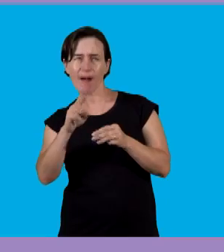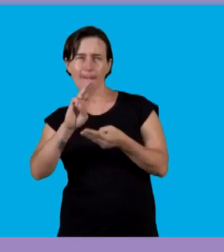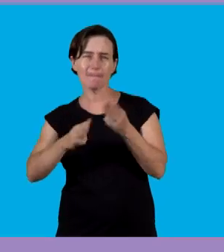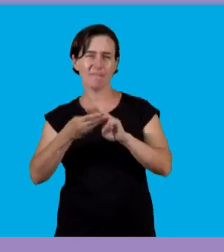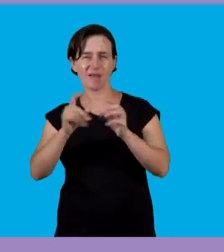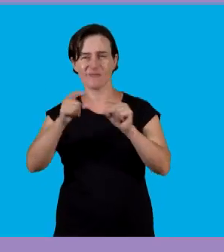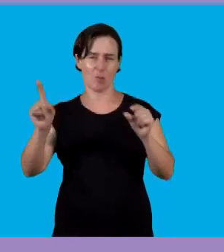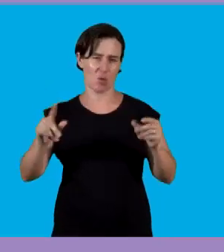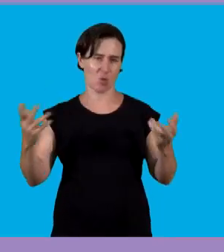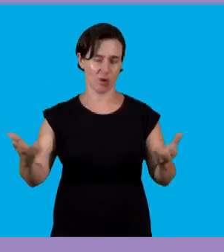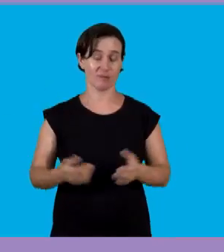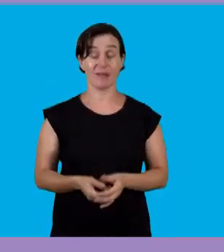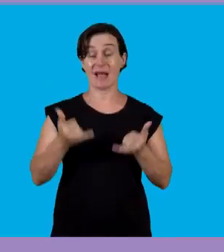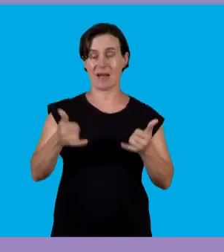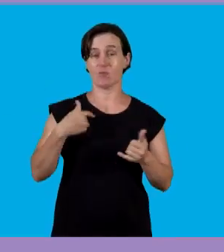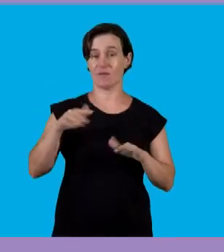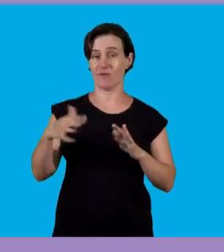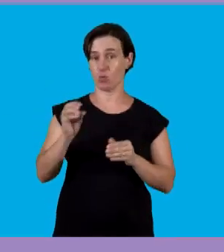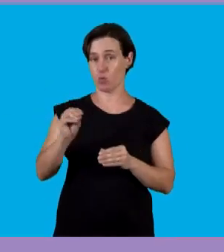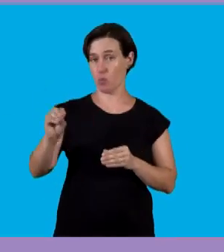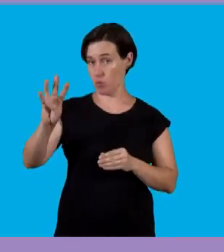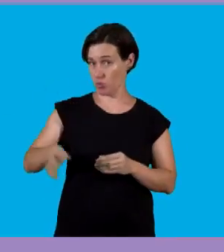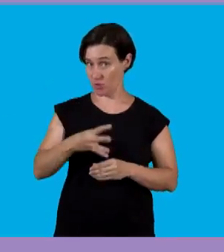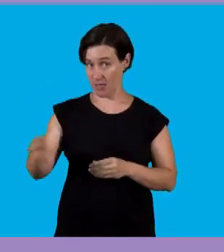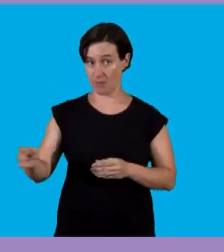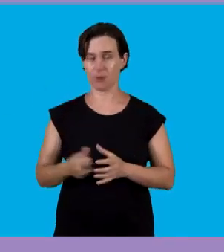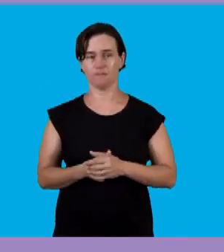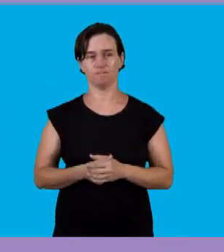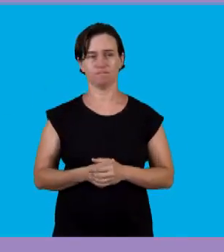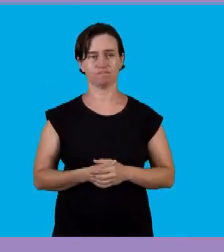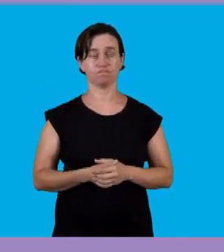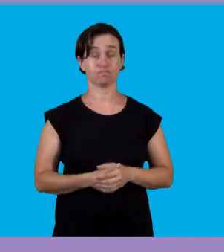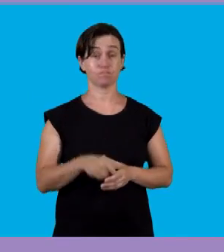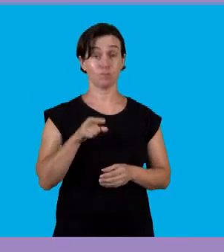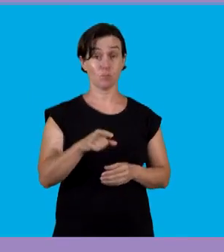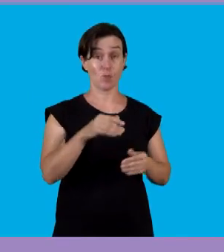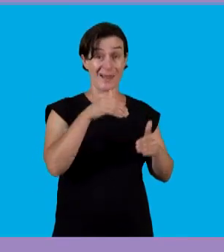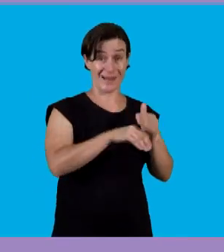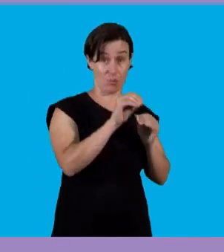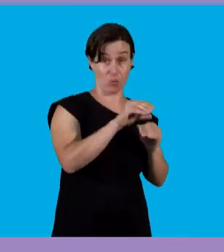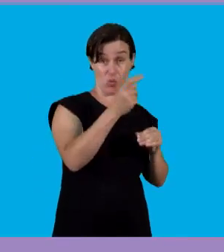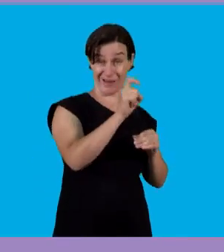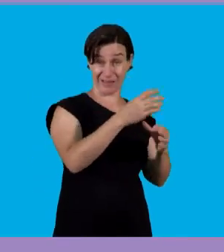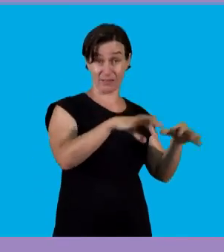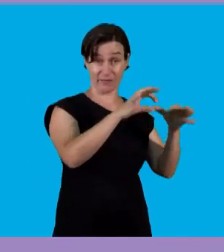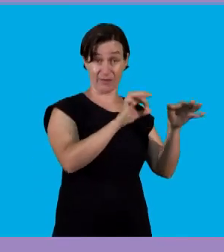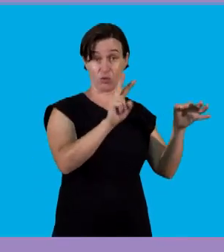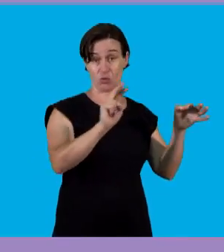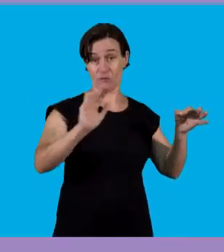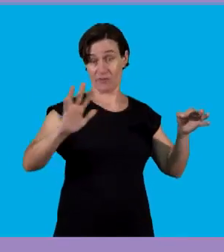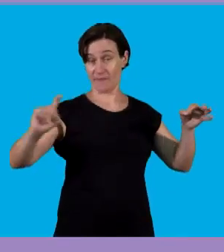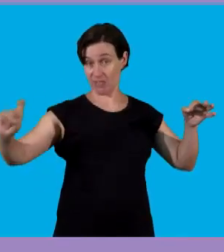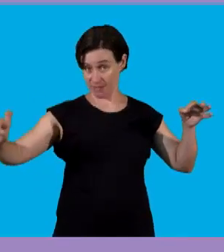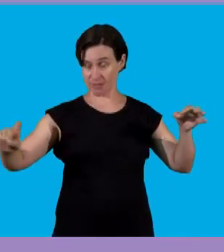is an x. Let's fill out our table quickly. So with our input values being a 2, a 5, and an